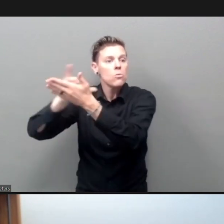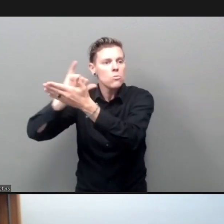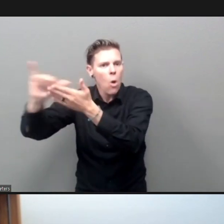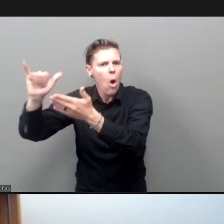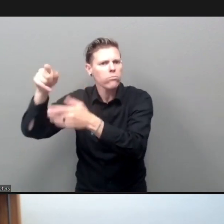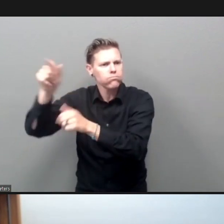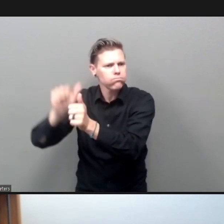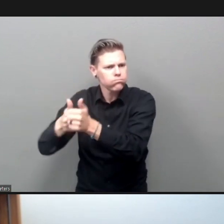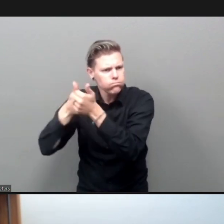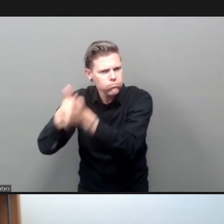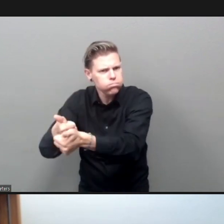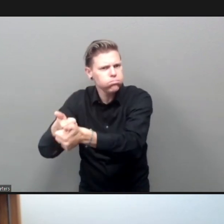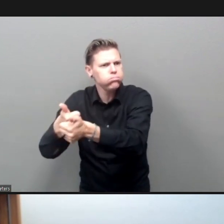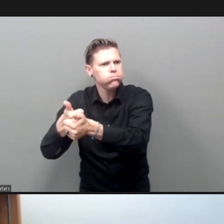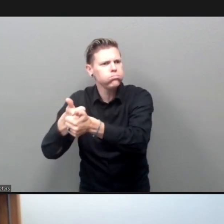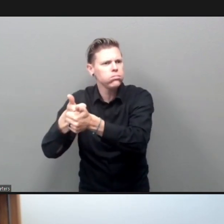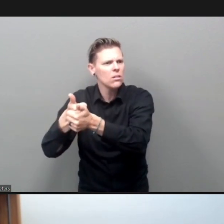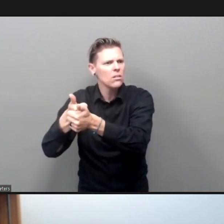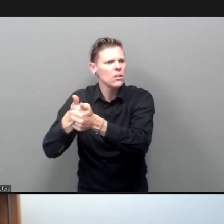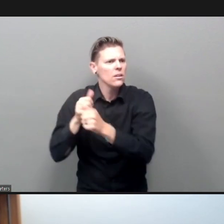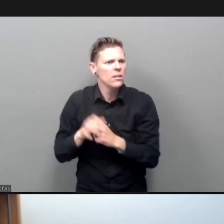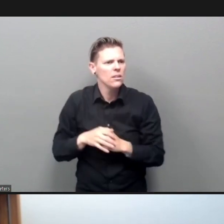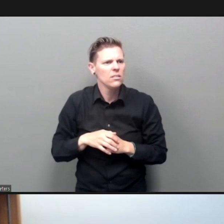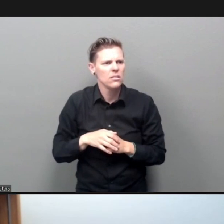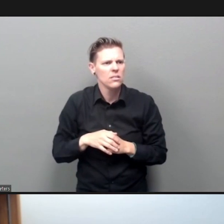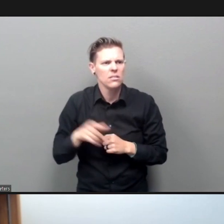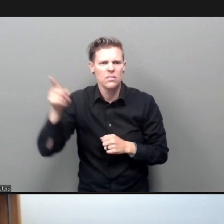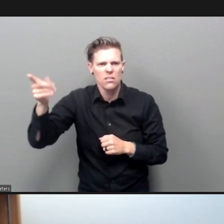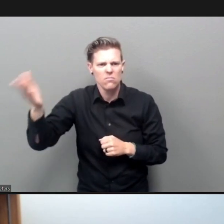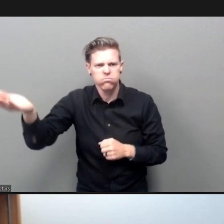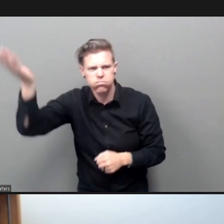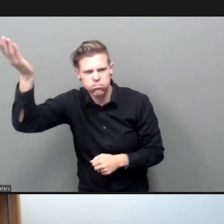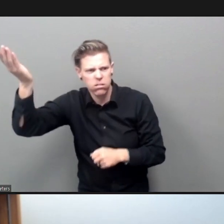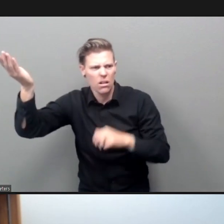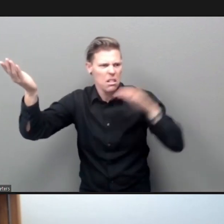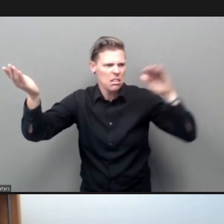fewer precautions and restrictions and vaccinations.